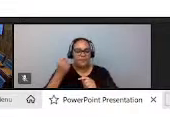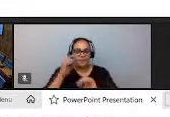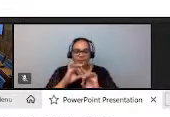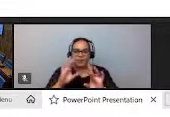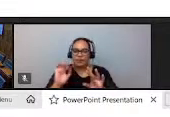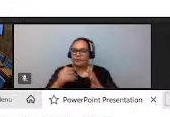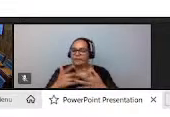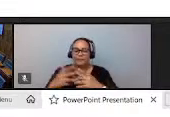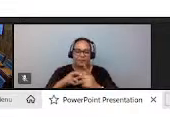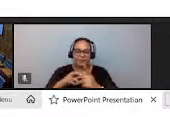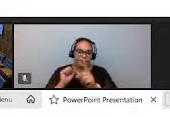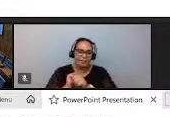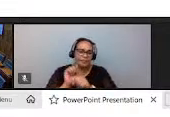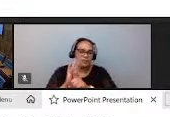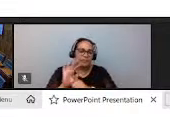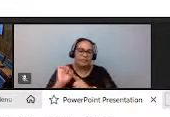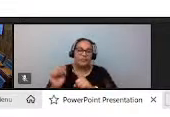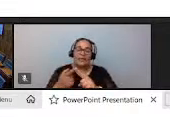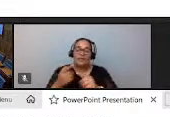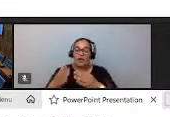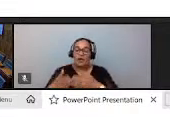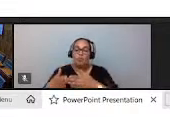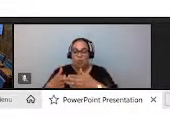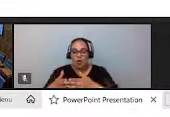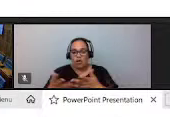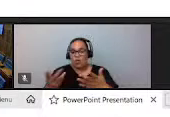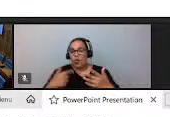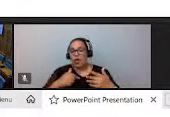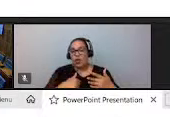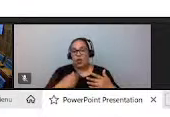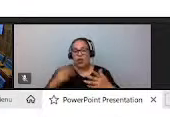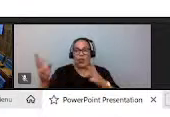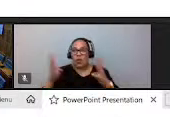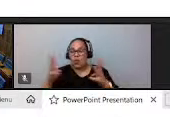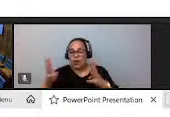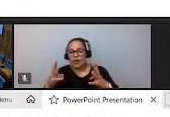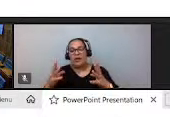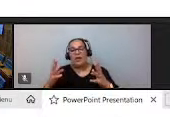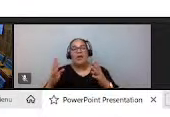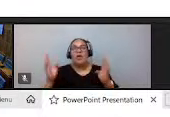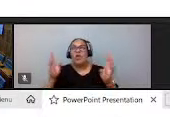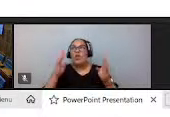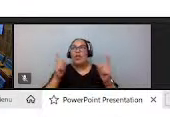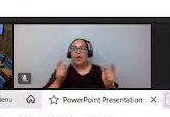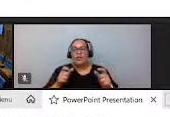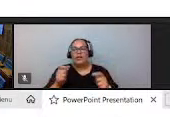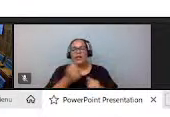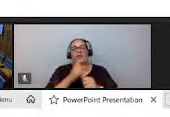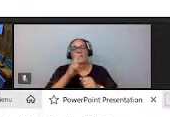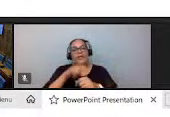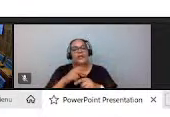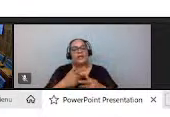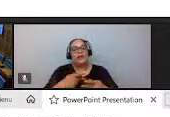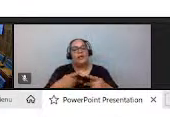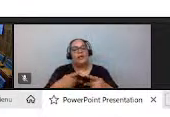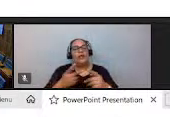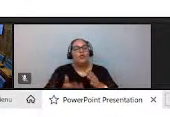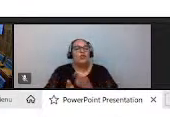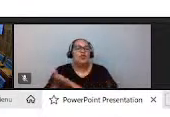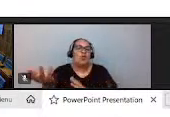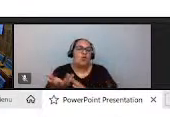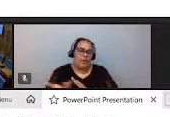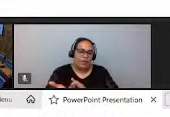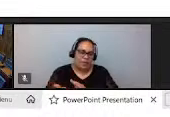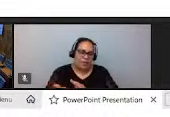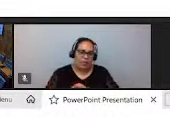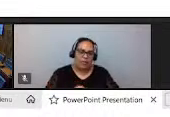the any impact that there is from the port where we are windbound and weather bound that those trucks need a place to to go